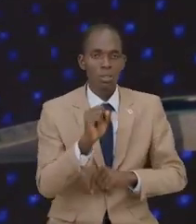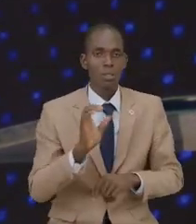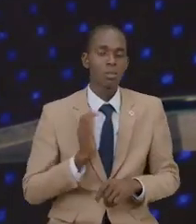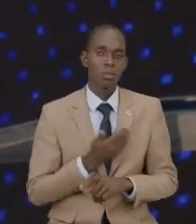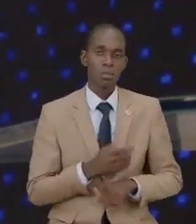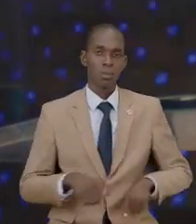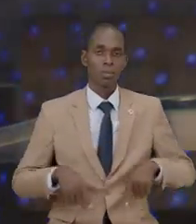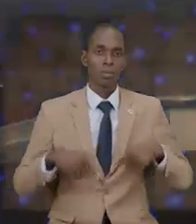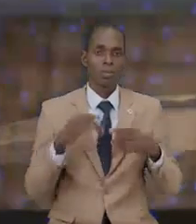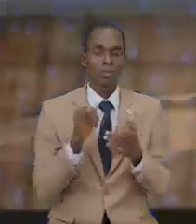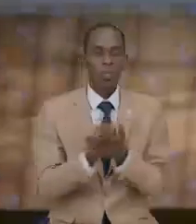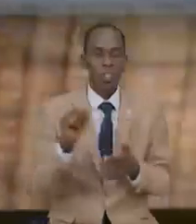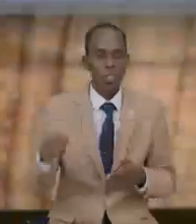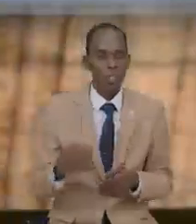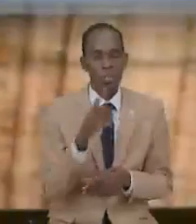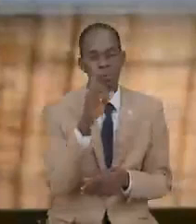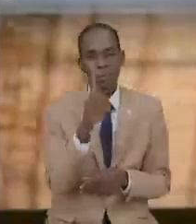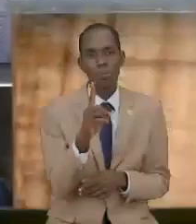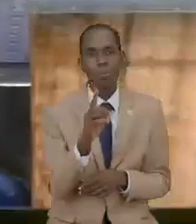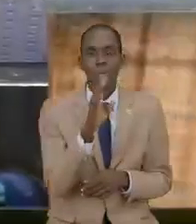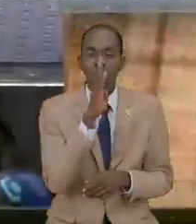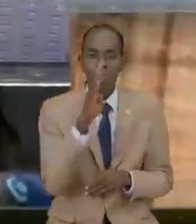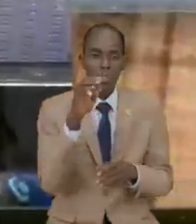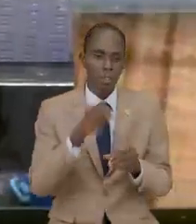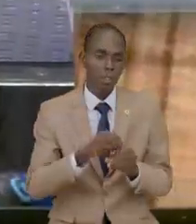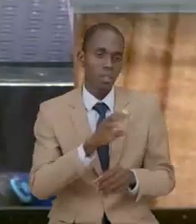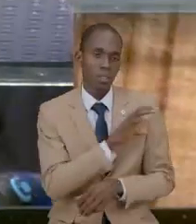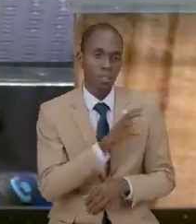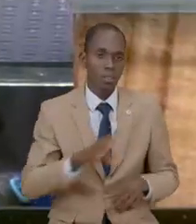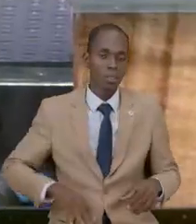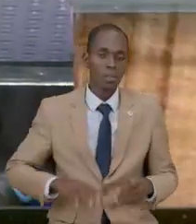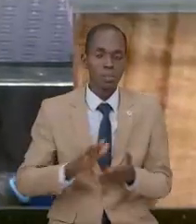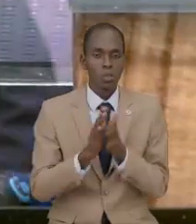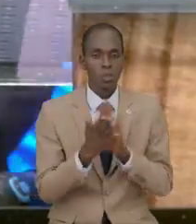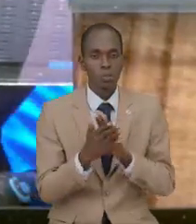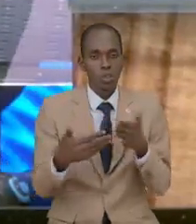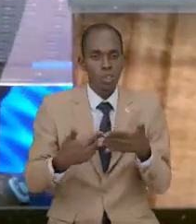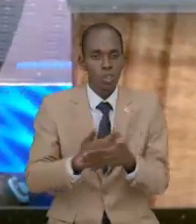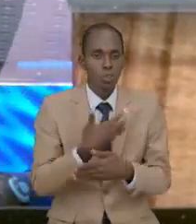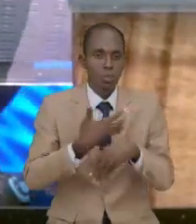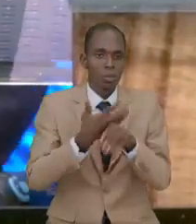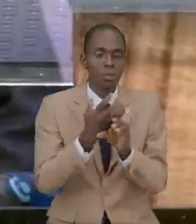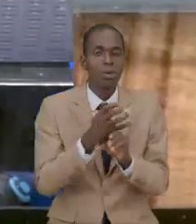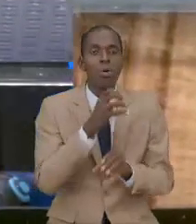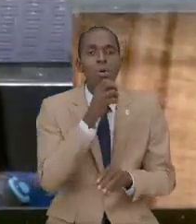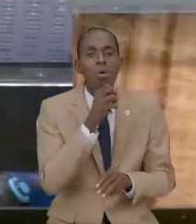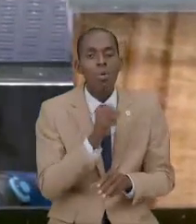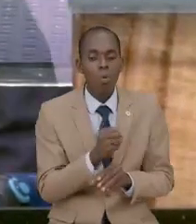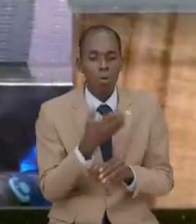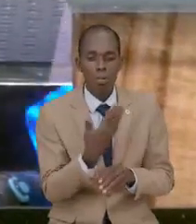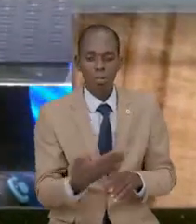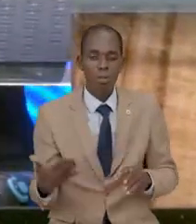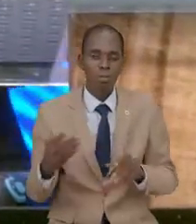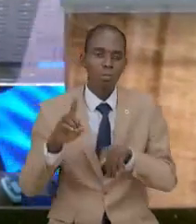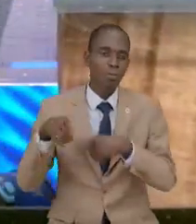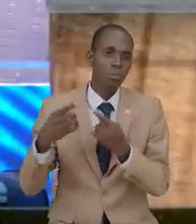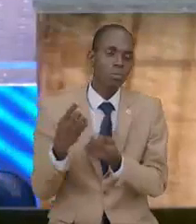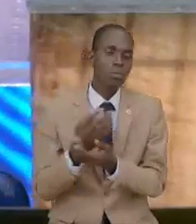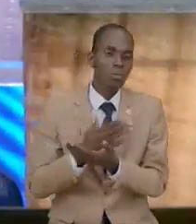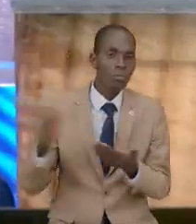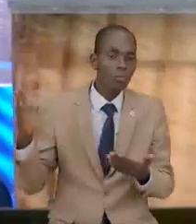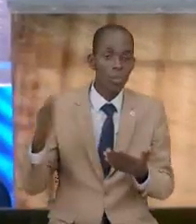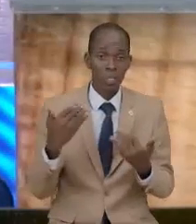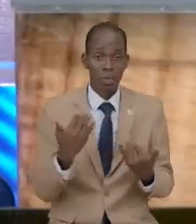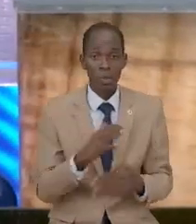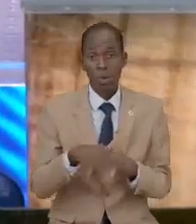That whosoever be in Christ is a new creature. Old things pass away, all